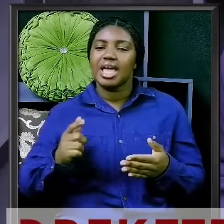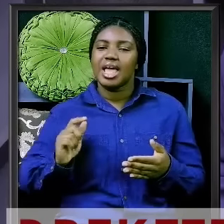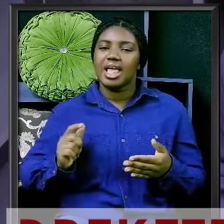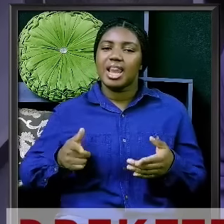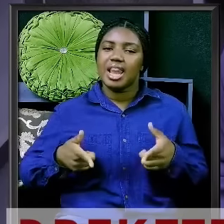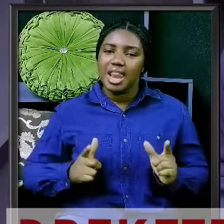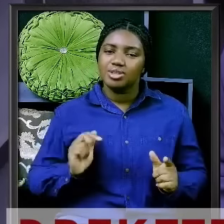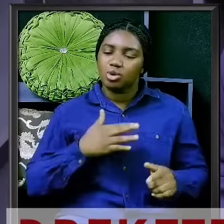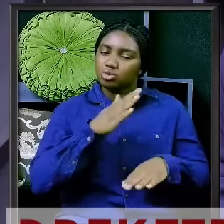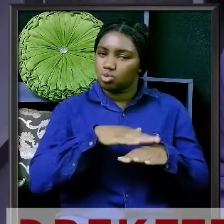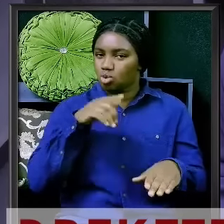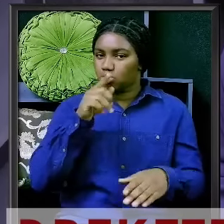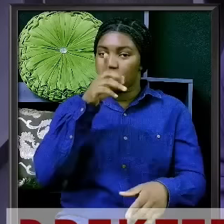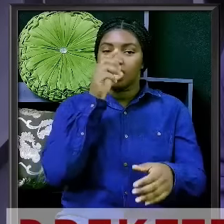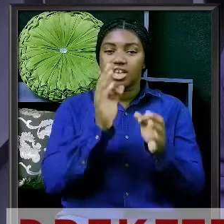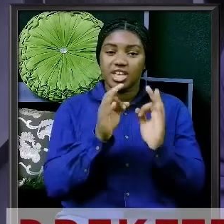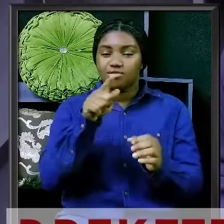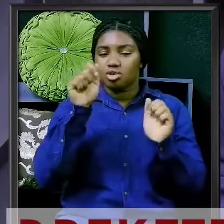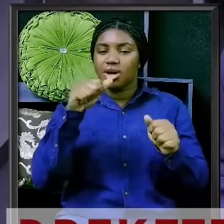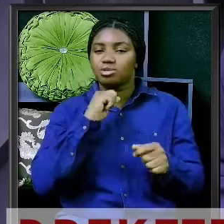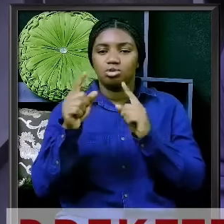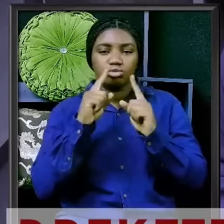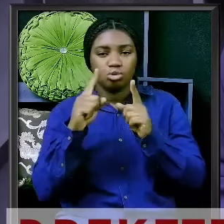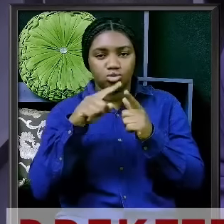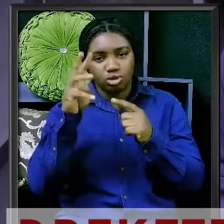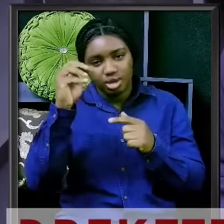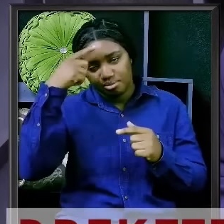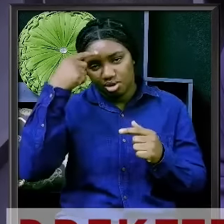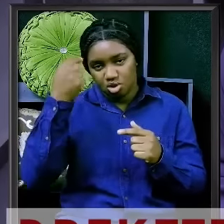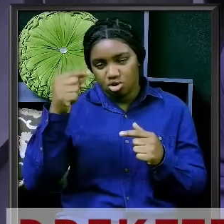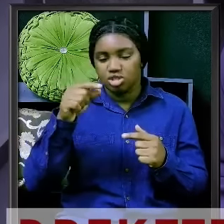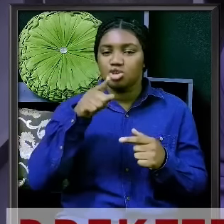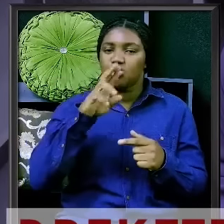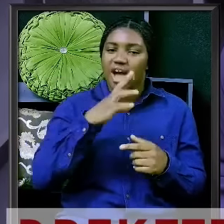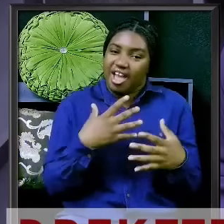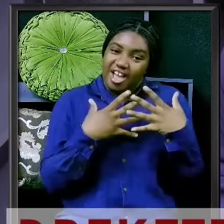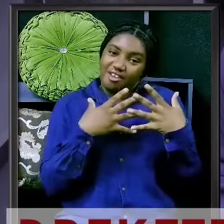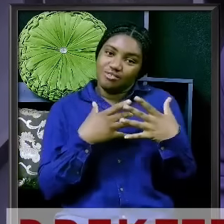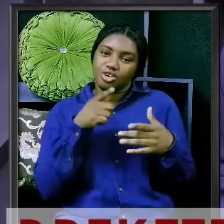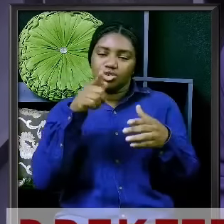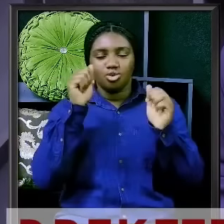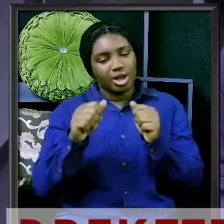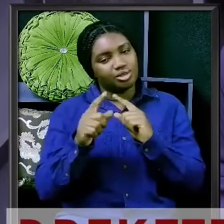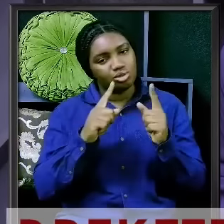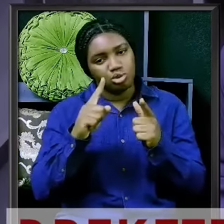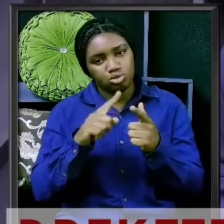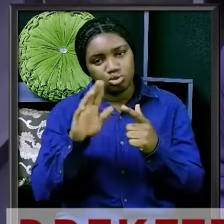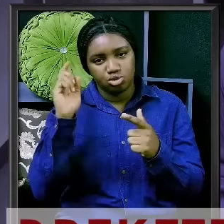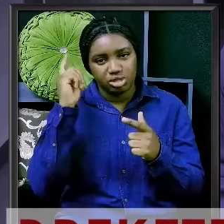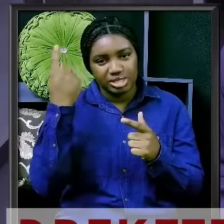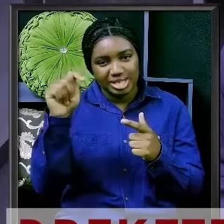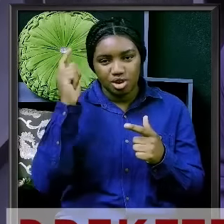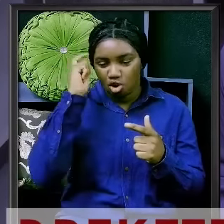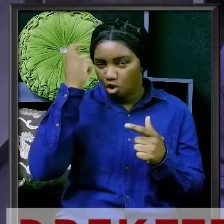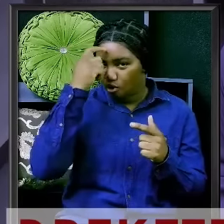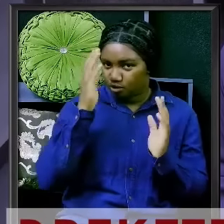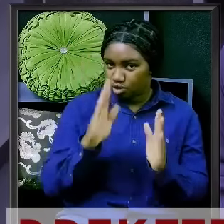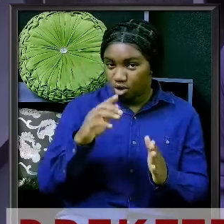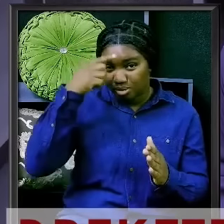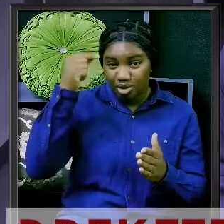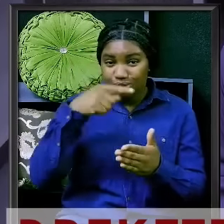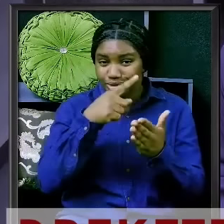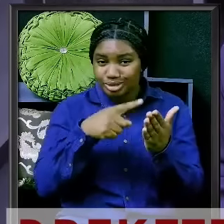you. If you no go fit talk to them because say now your colleague or you they fear them, you go fit talk to the governor. Because this one now,